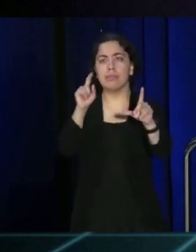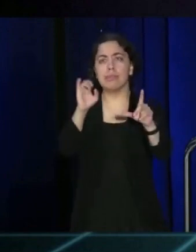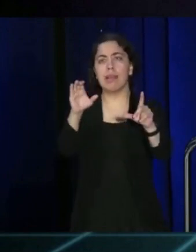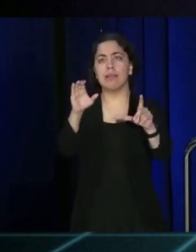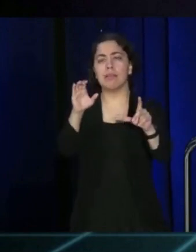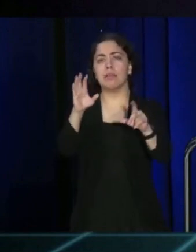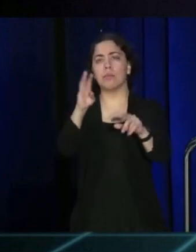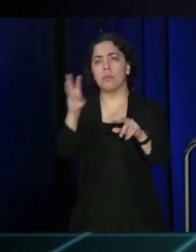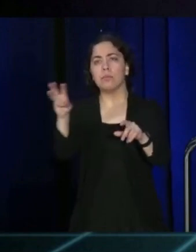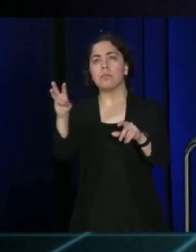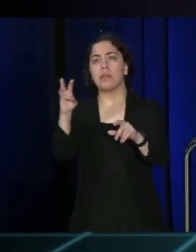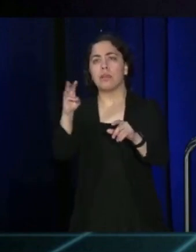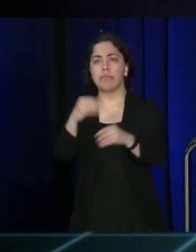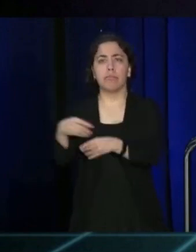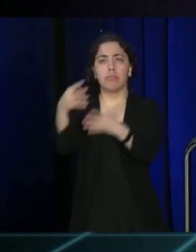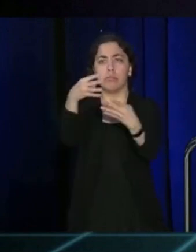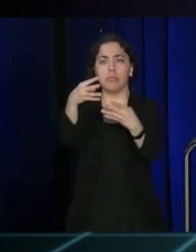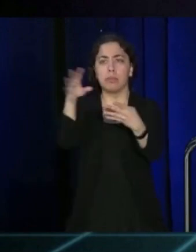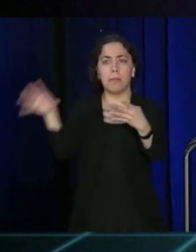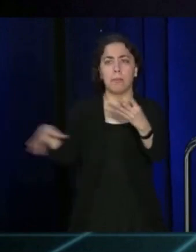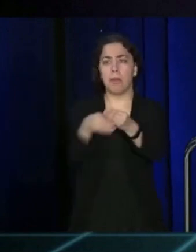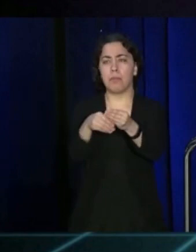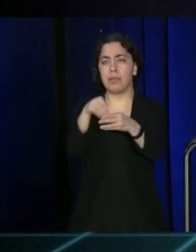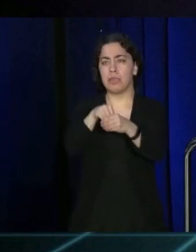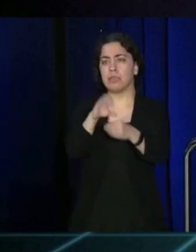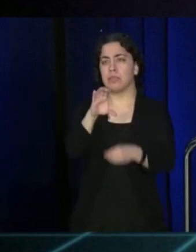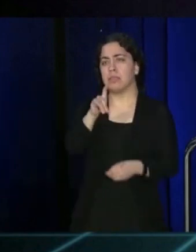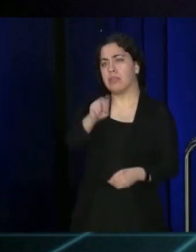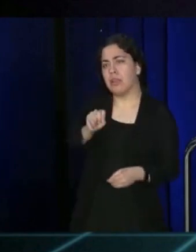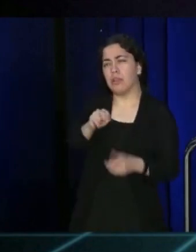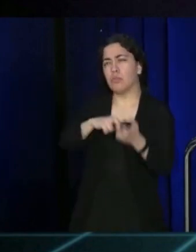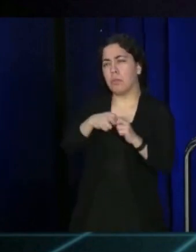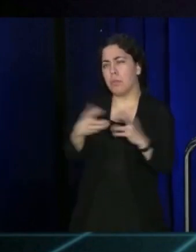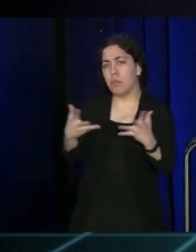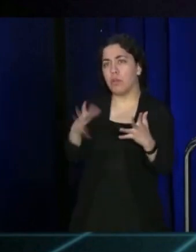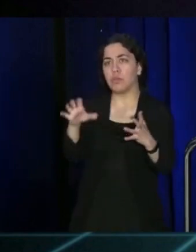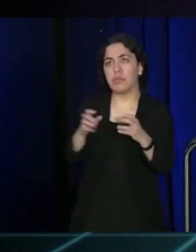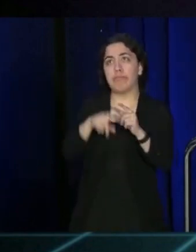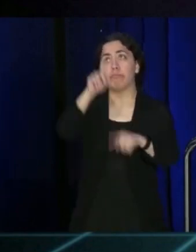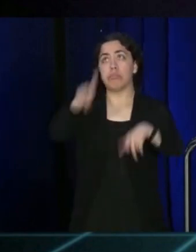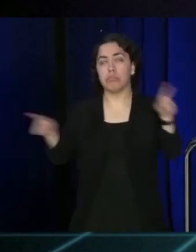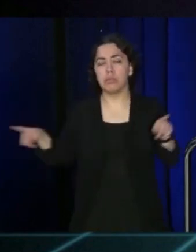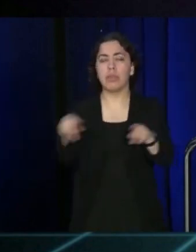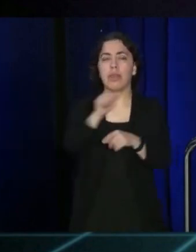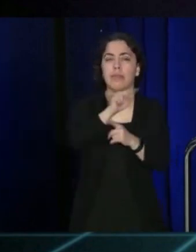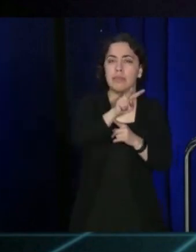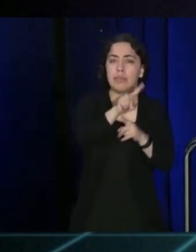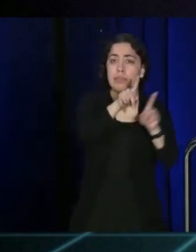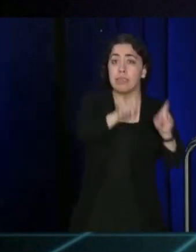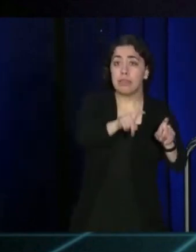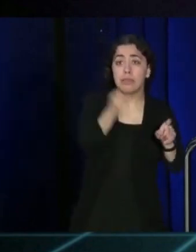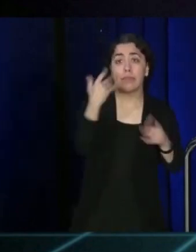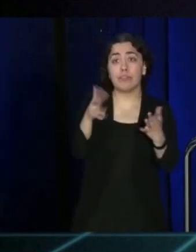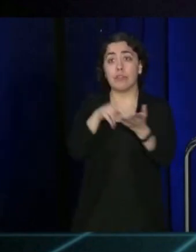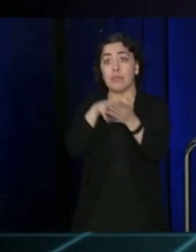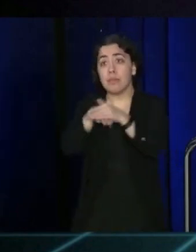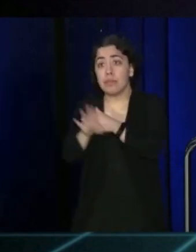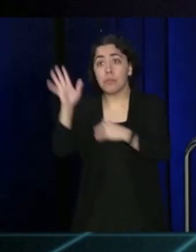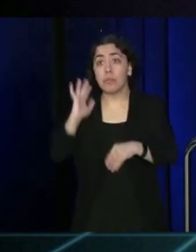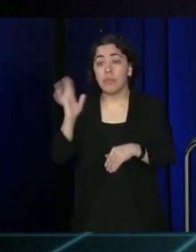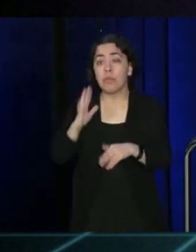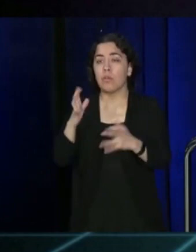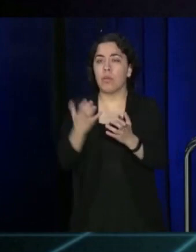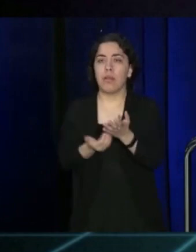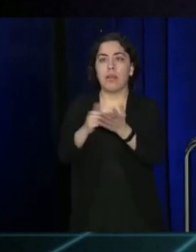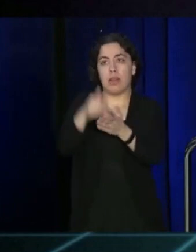on a CDN. But again, the problem is that they are doing a lot of dynamic stuff. They're doing A/B testing. If you've signed into that browser before, they want to